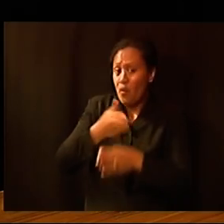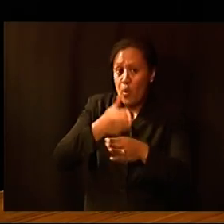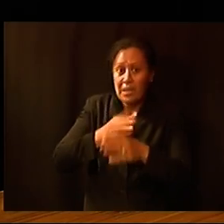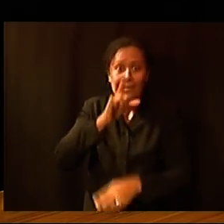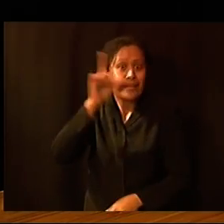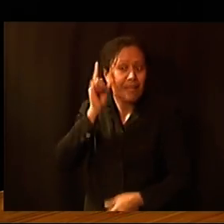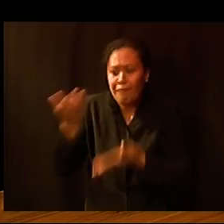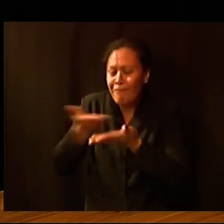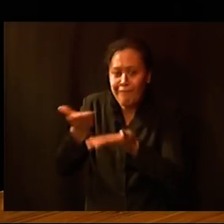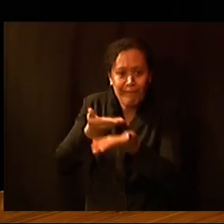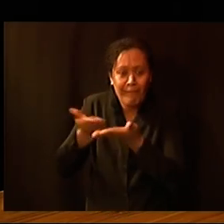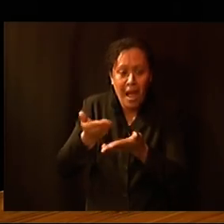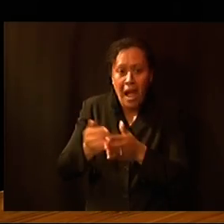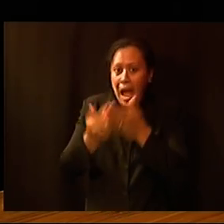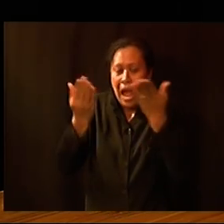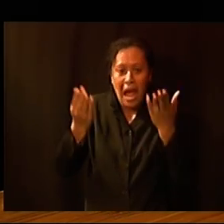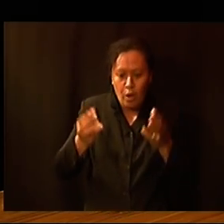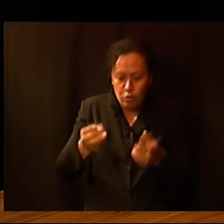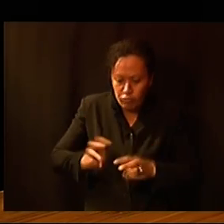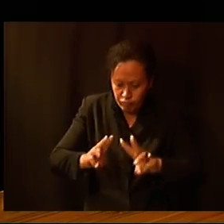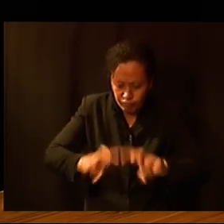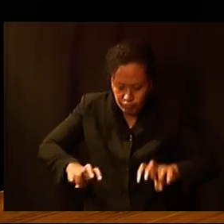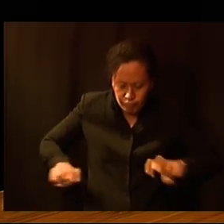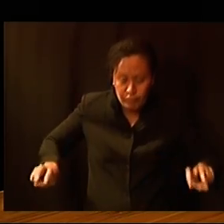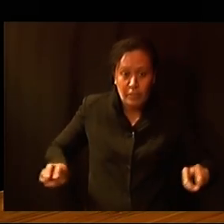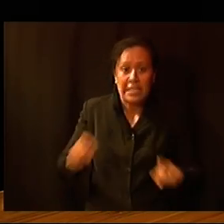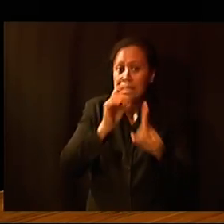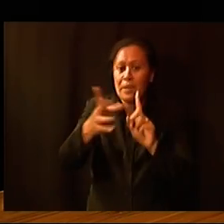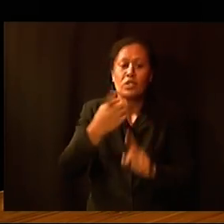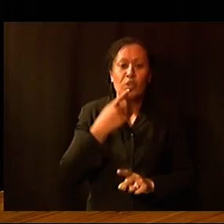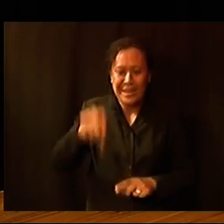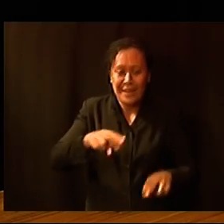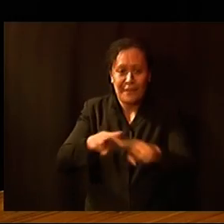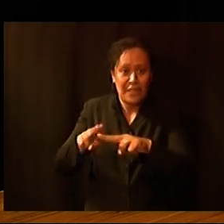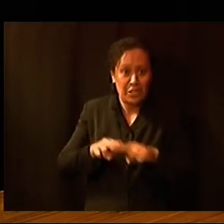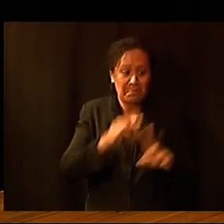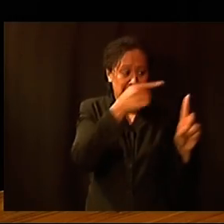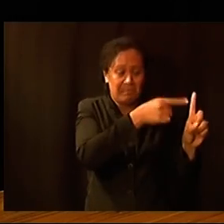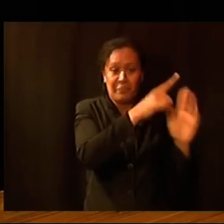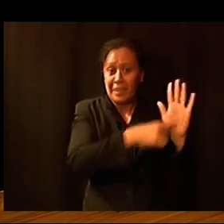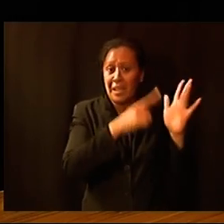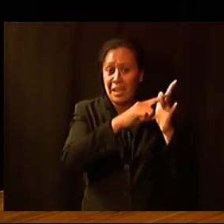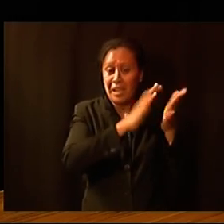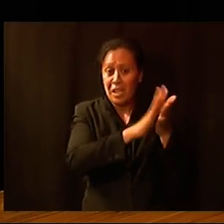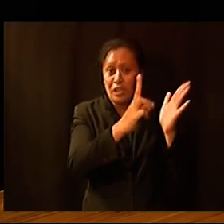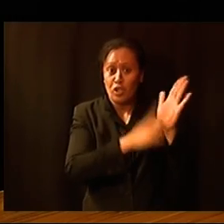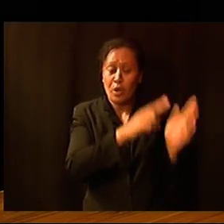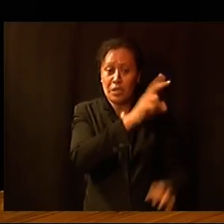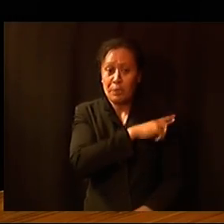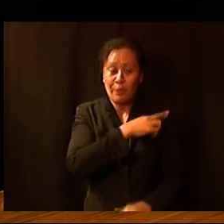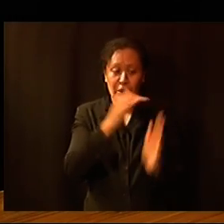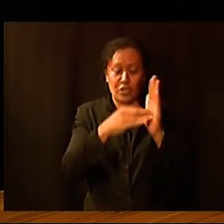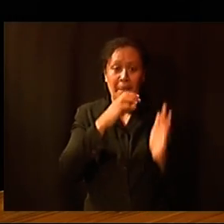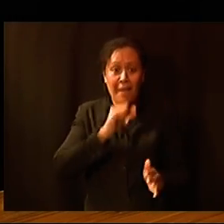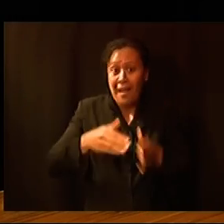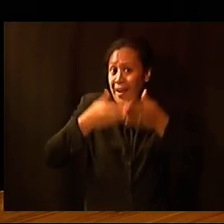to discuss possible opportunities to explore and export bauxite from Fiji. John Hannigan, chairman of Rusal Australia, said